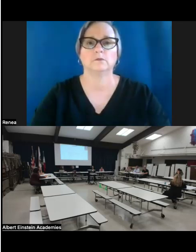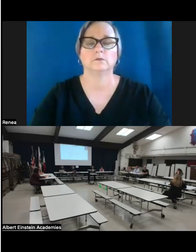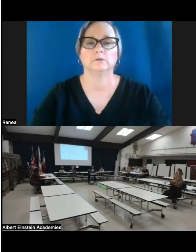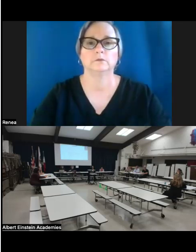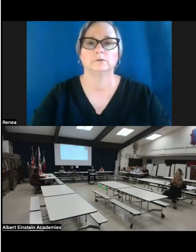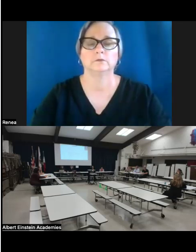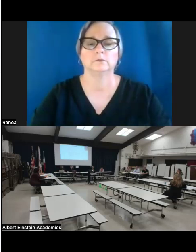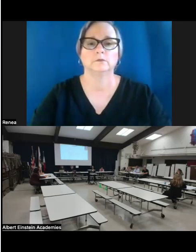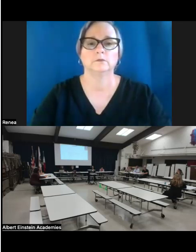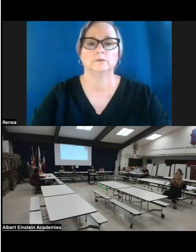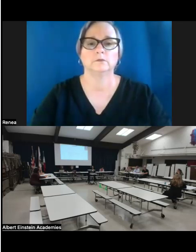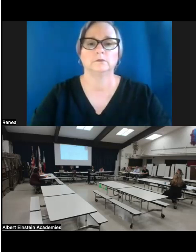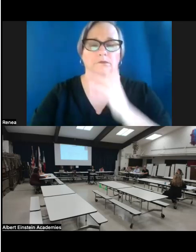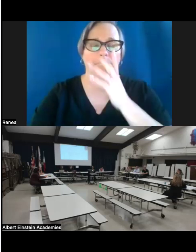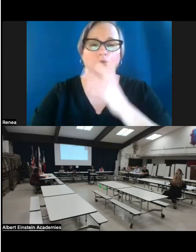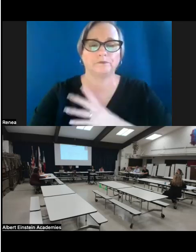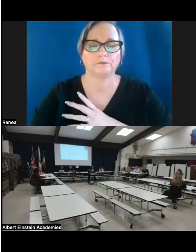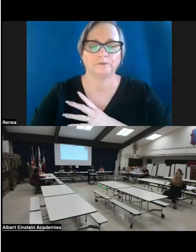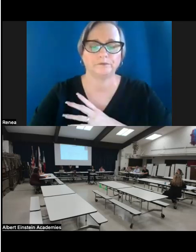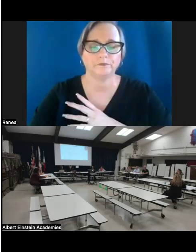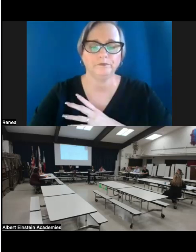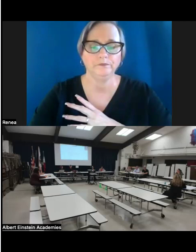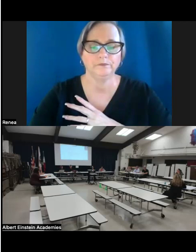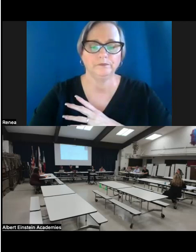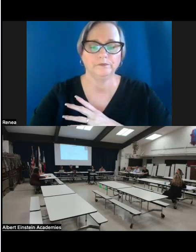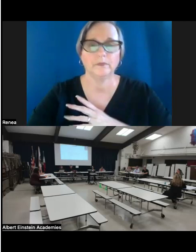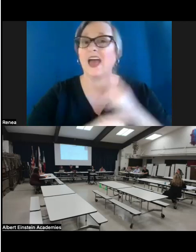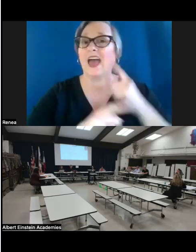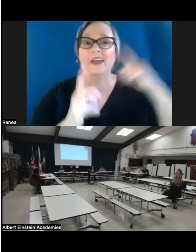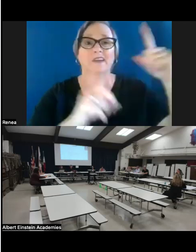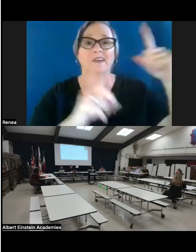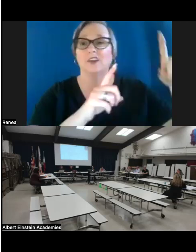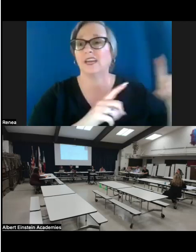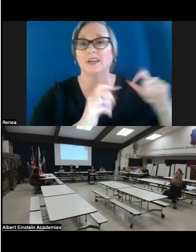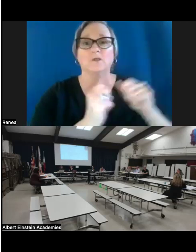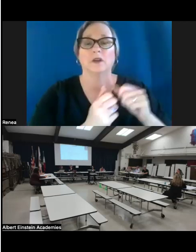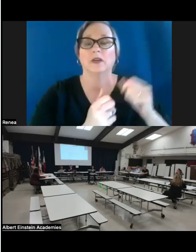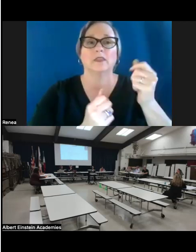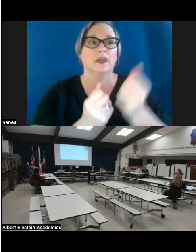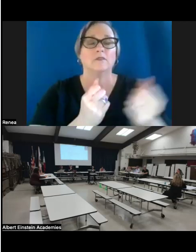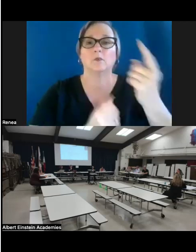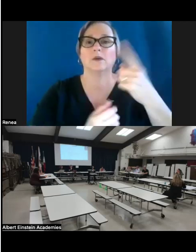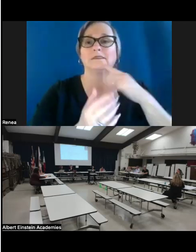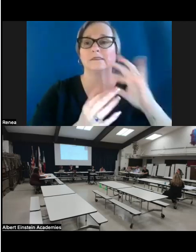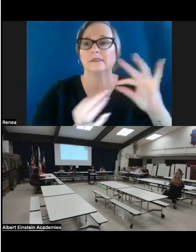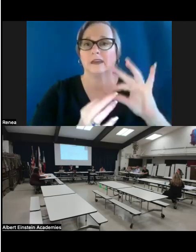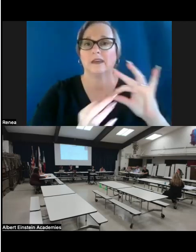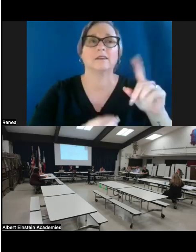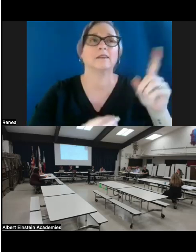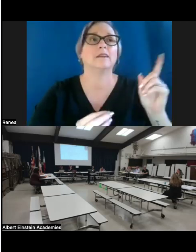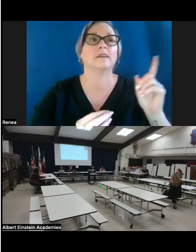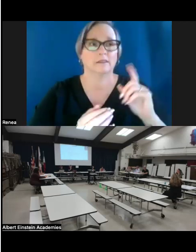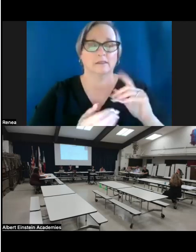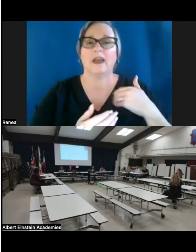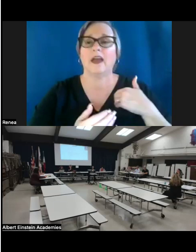Yeah, I would just say that I agree with basically what everyone said already, that there are some very dedicated, you all are very dedicated,